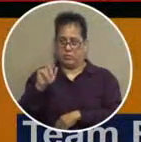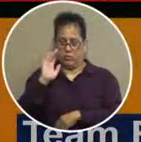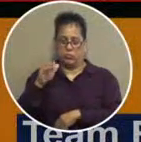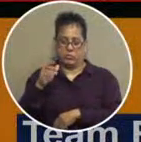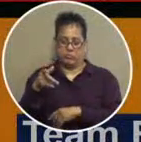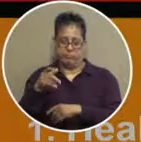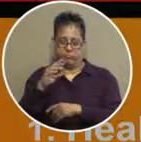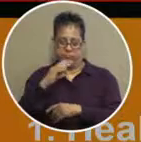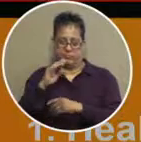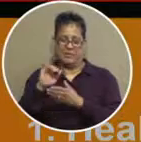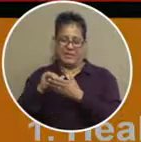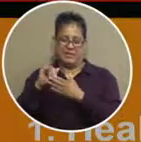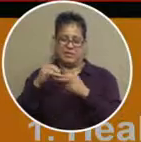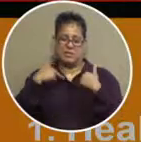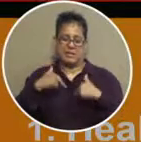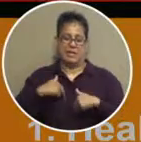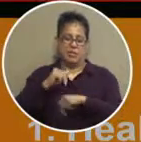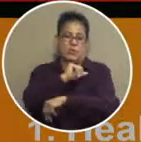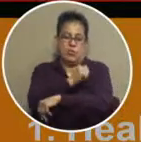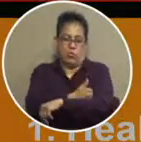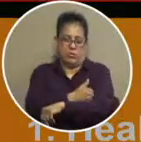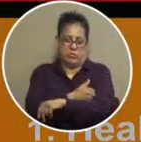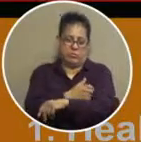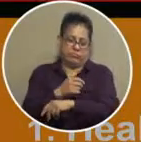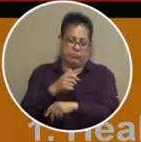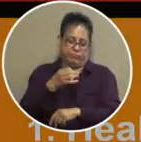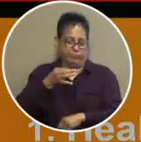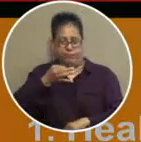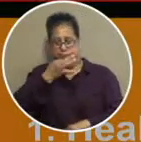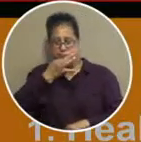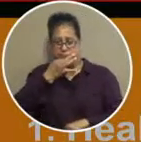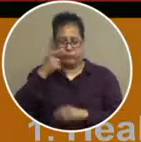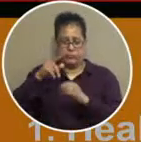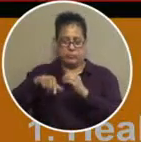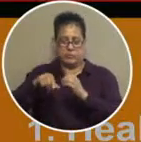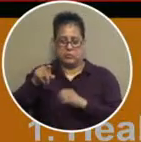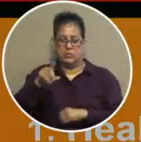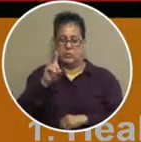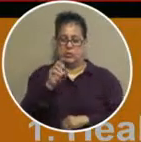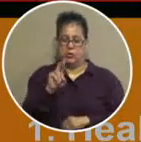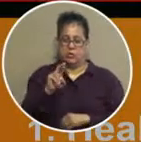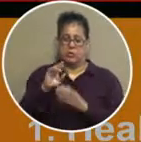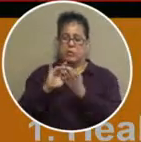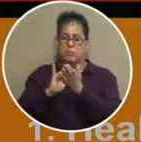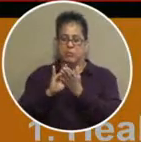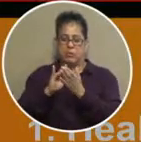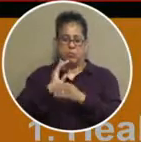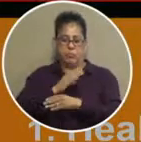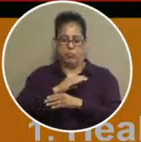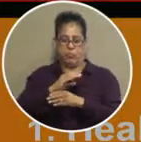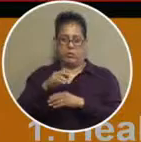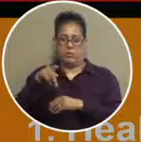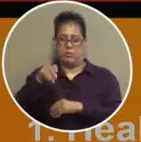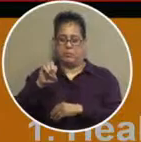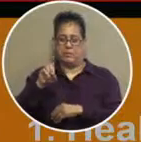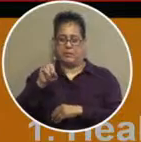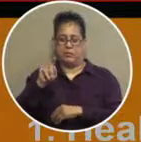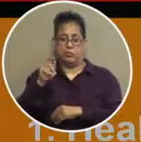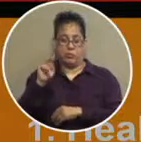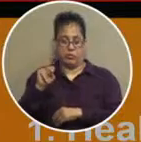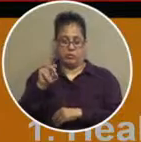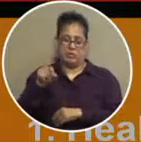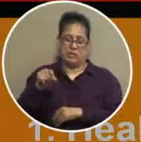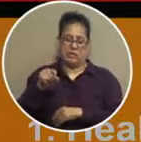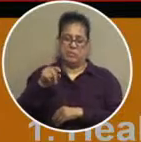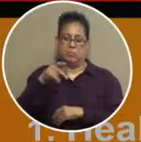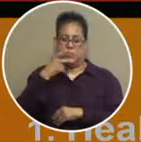our health authority for the city county of El Paso. Dr. Ocaranza is a medical board certified pediatrician. He's been with the